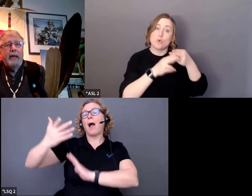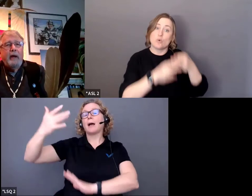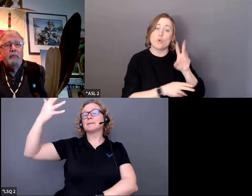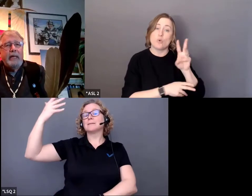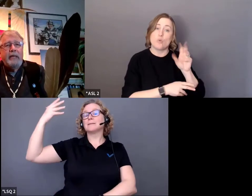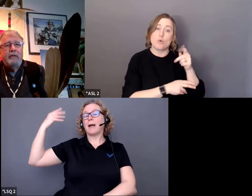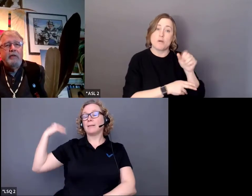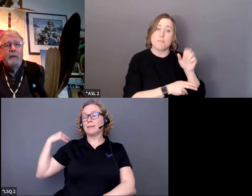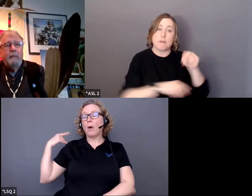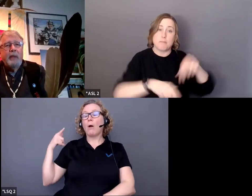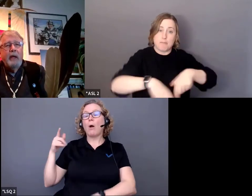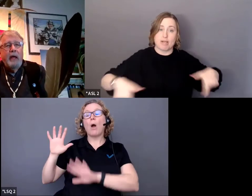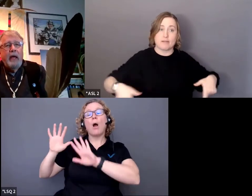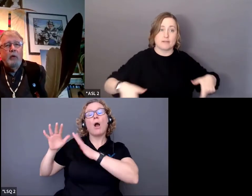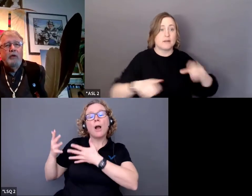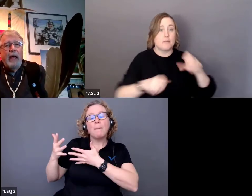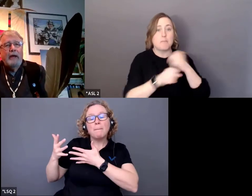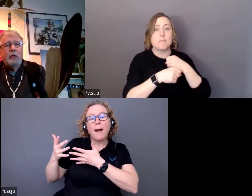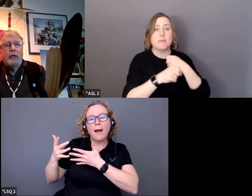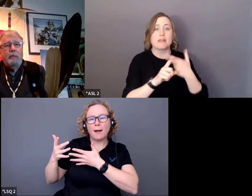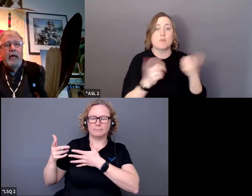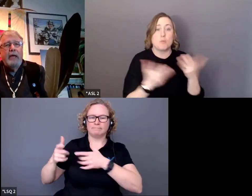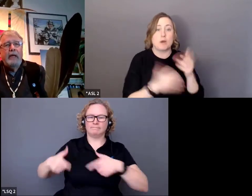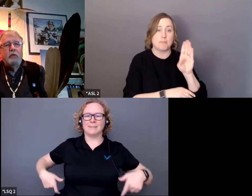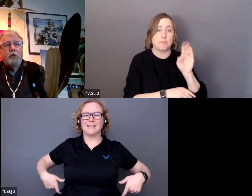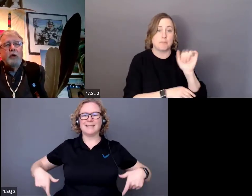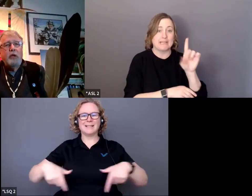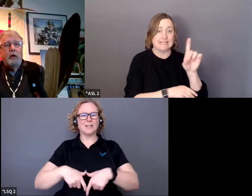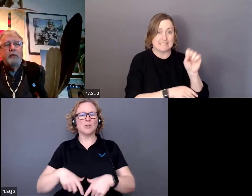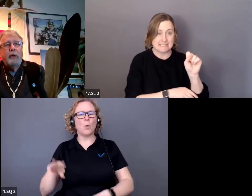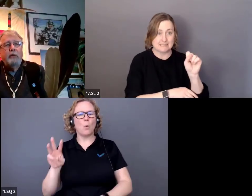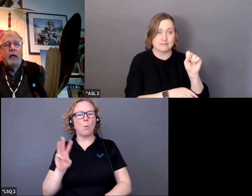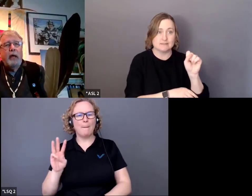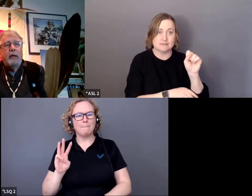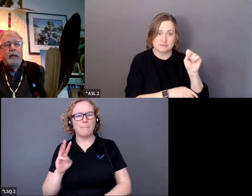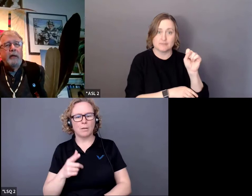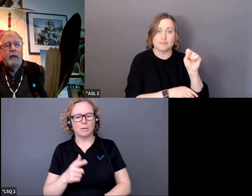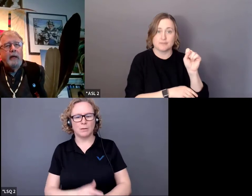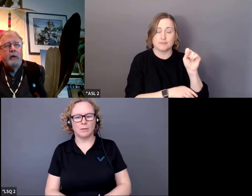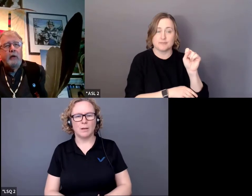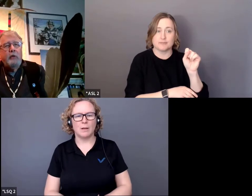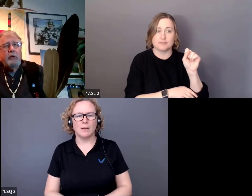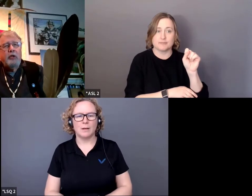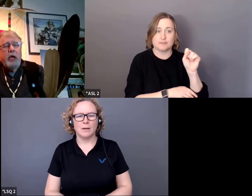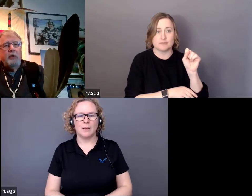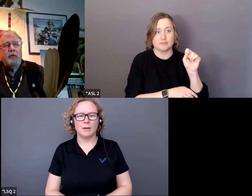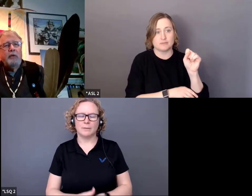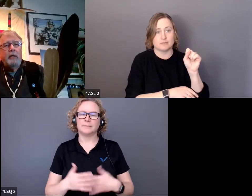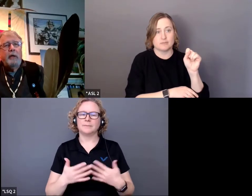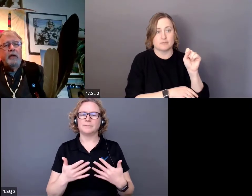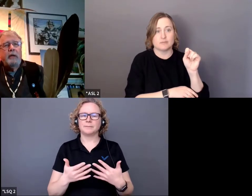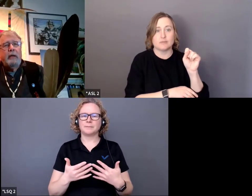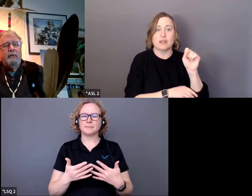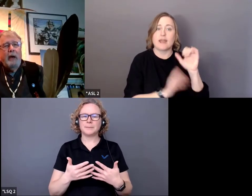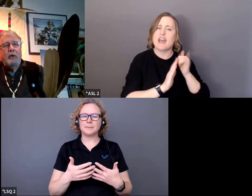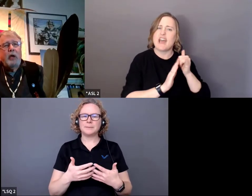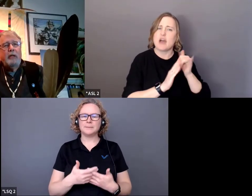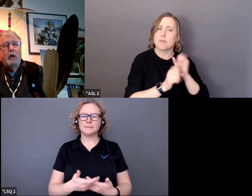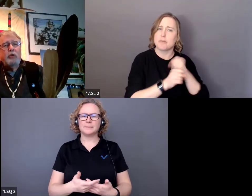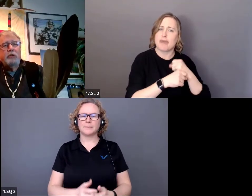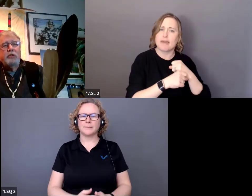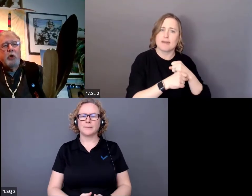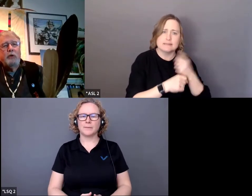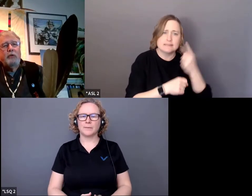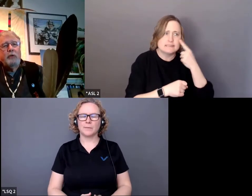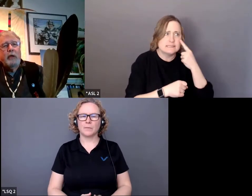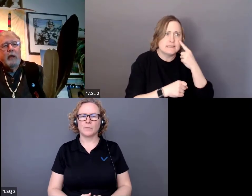is made out of beads. And it was actually made and drilled out of the shells that they found on